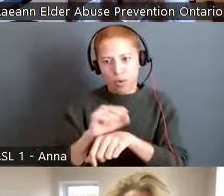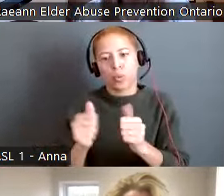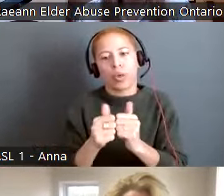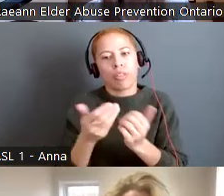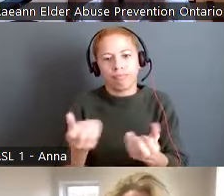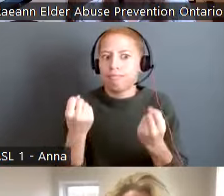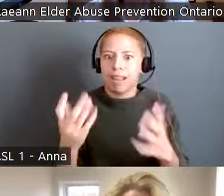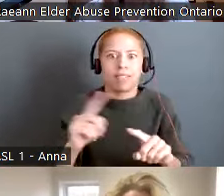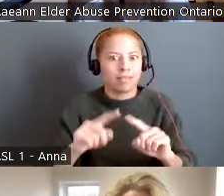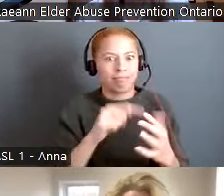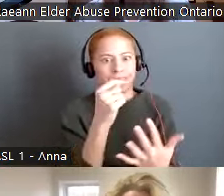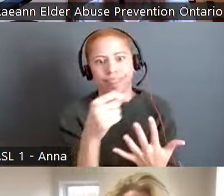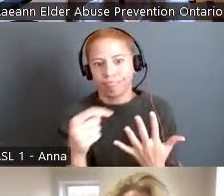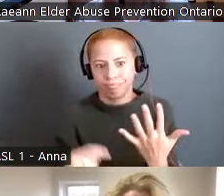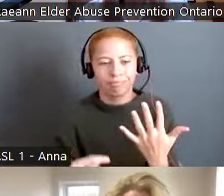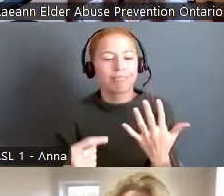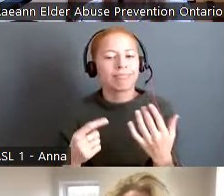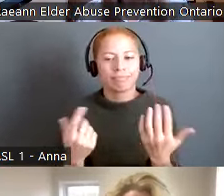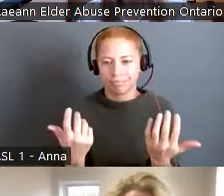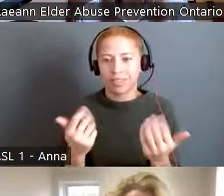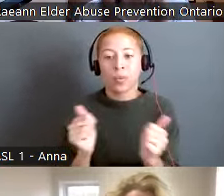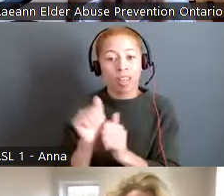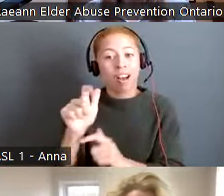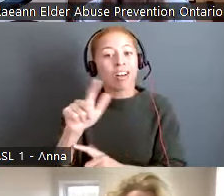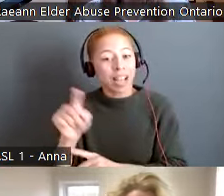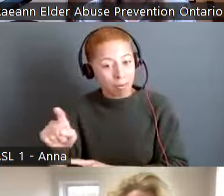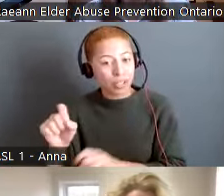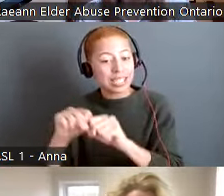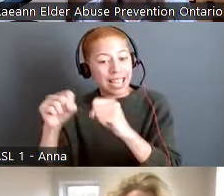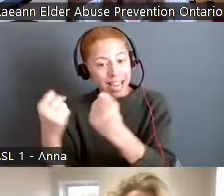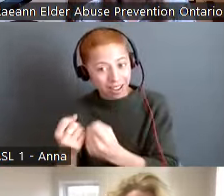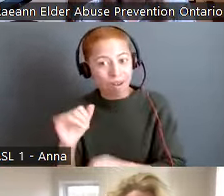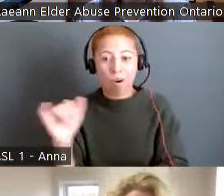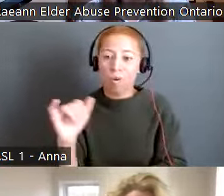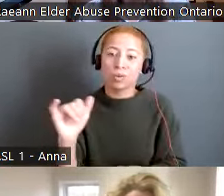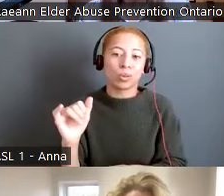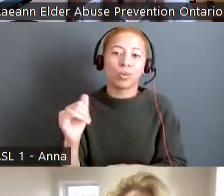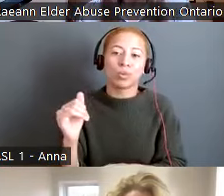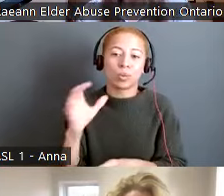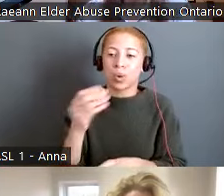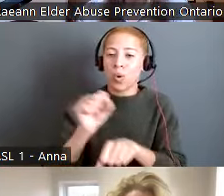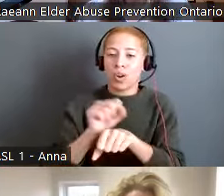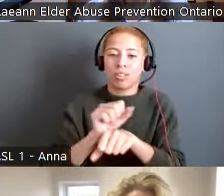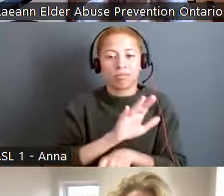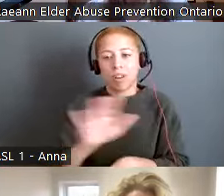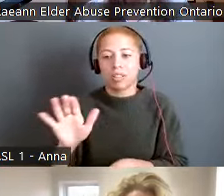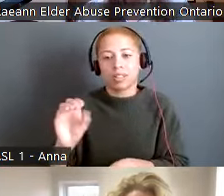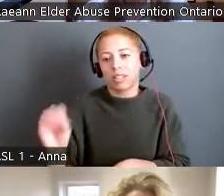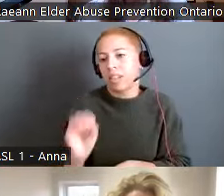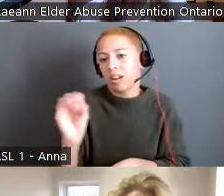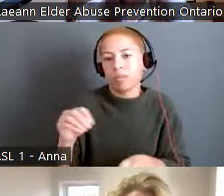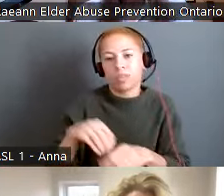well, and with the Alzheimer Society, as well as colleagues across Ontario and the different elder